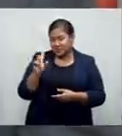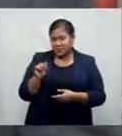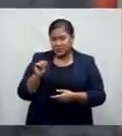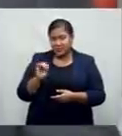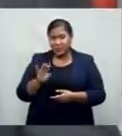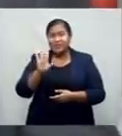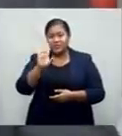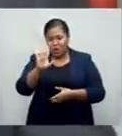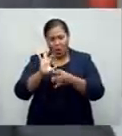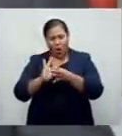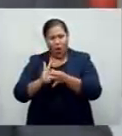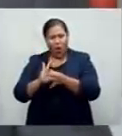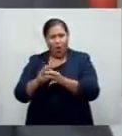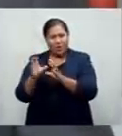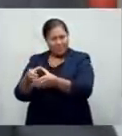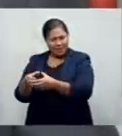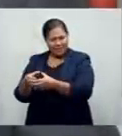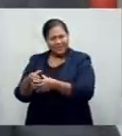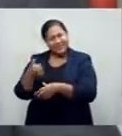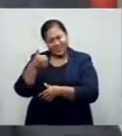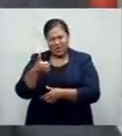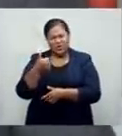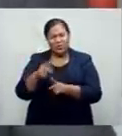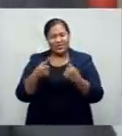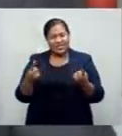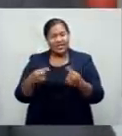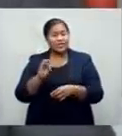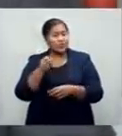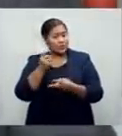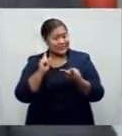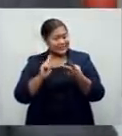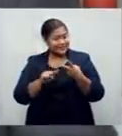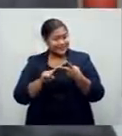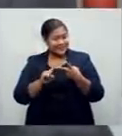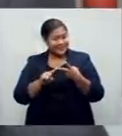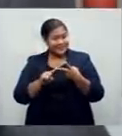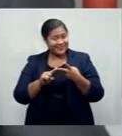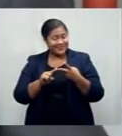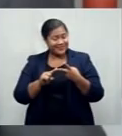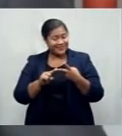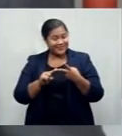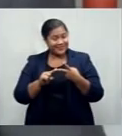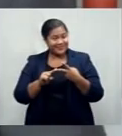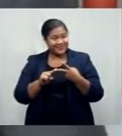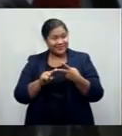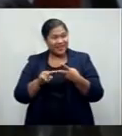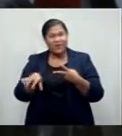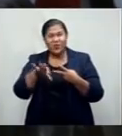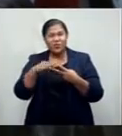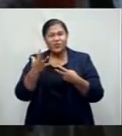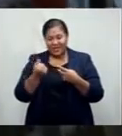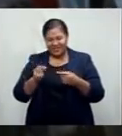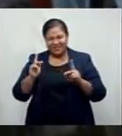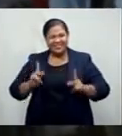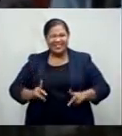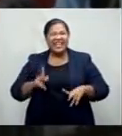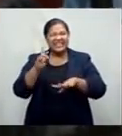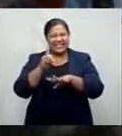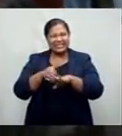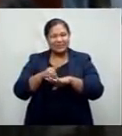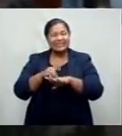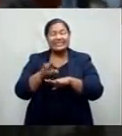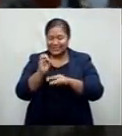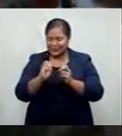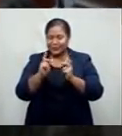in your own bubble, which is a good thing. And second is for those who are physically challenged, this is an opportunity for